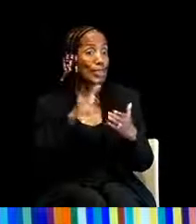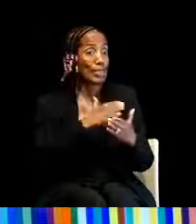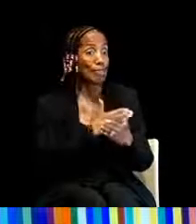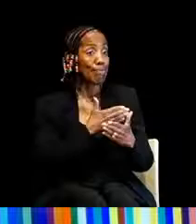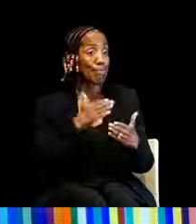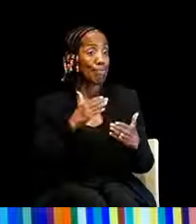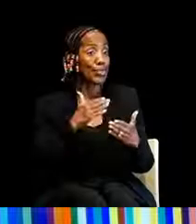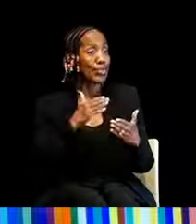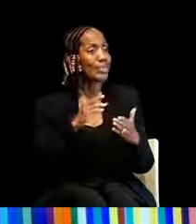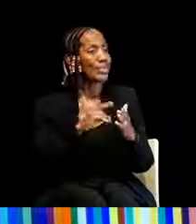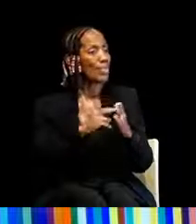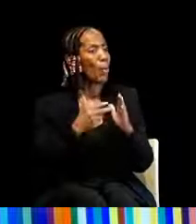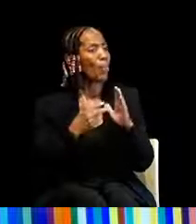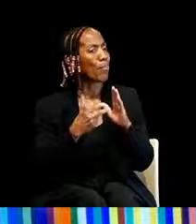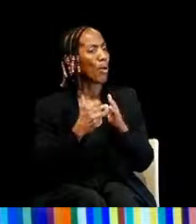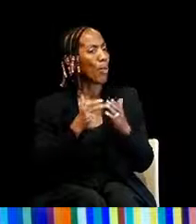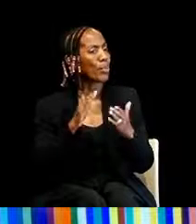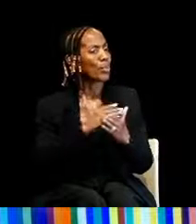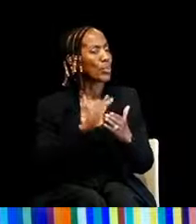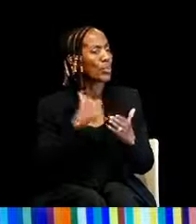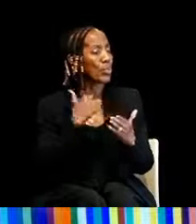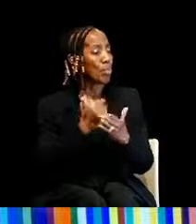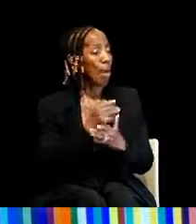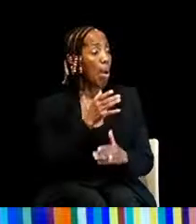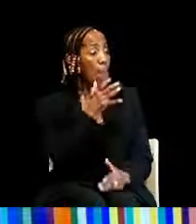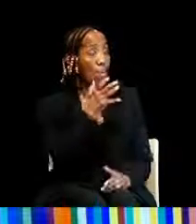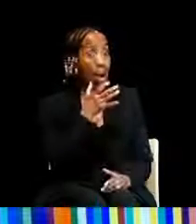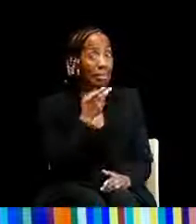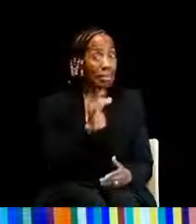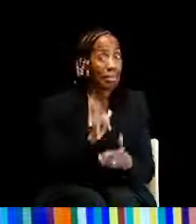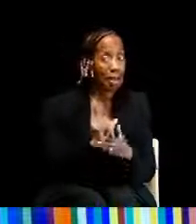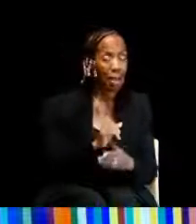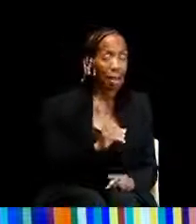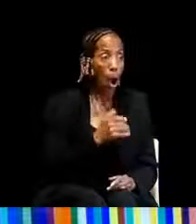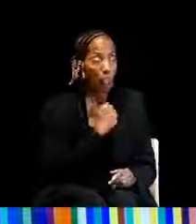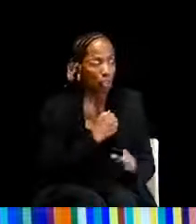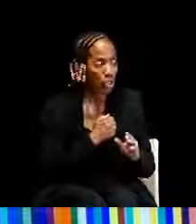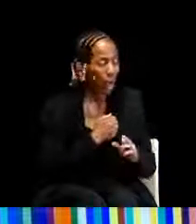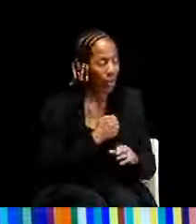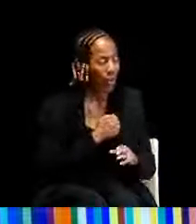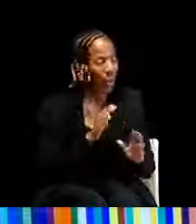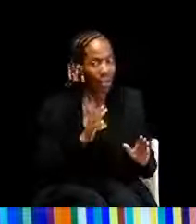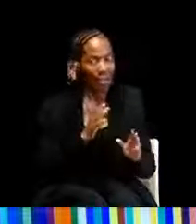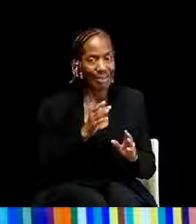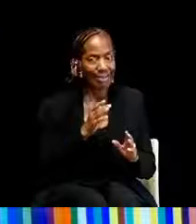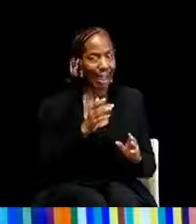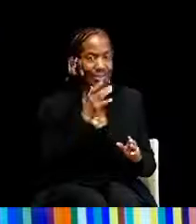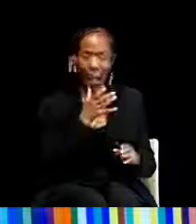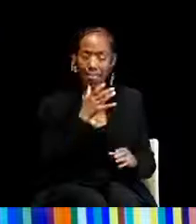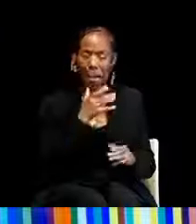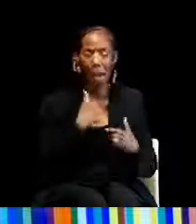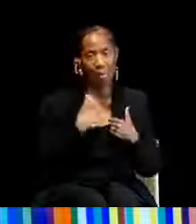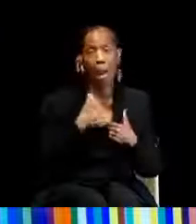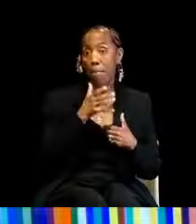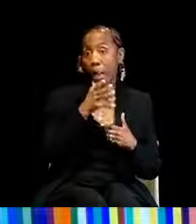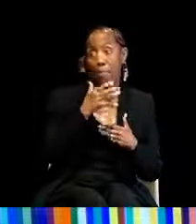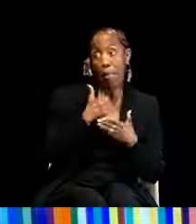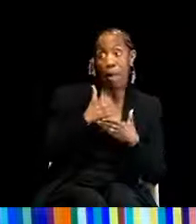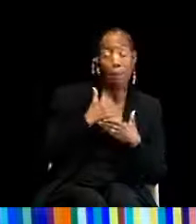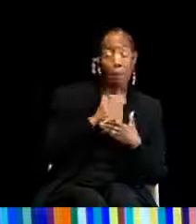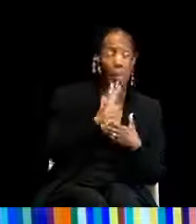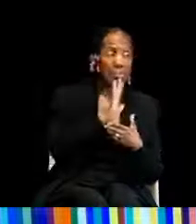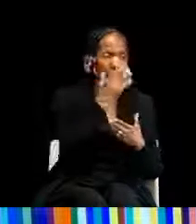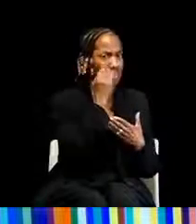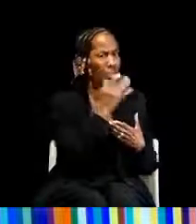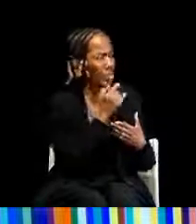intentional. It was a yeah. Mama did that too, right? Oh no, you gonna give her my credit? Sorry, sorry. She helped though. She helped. Okay. But yeah,